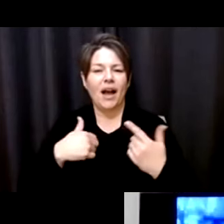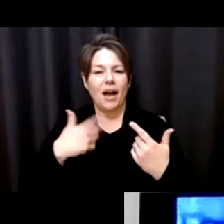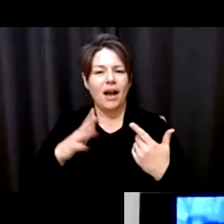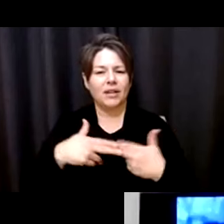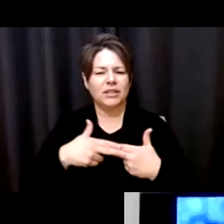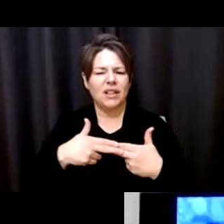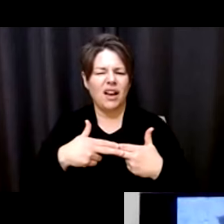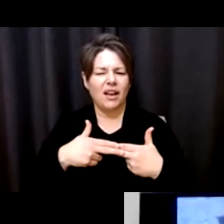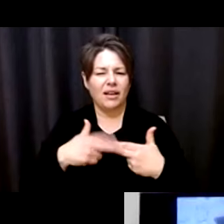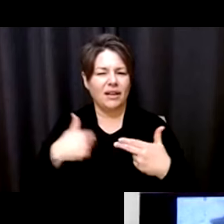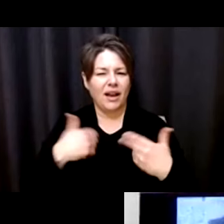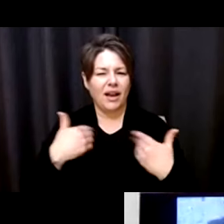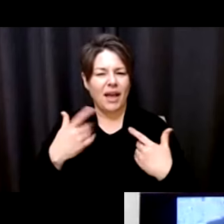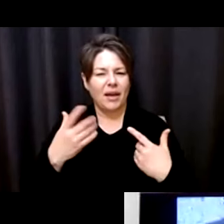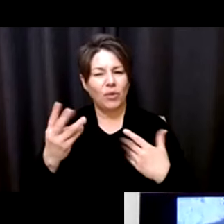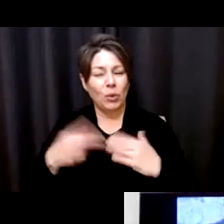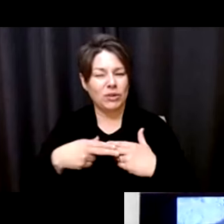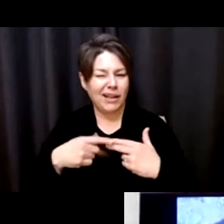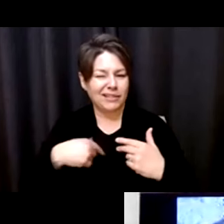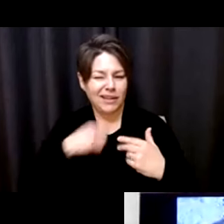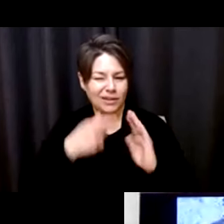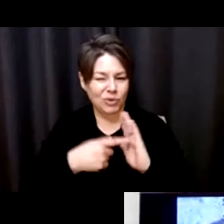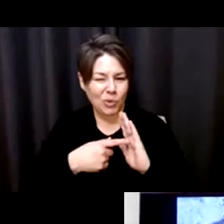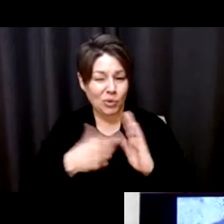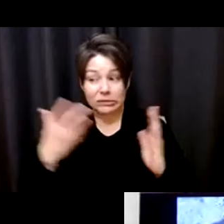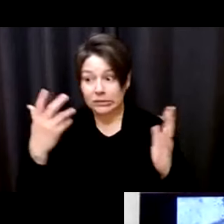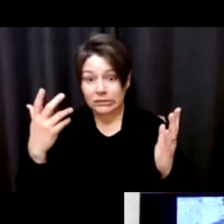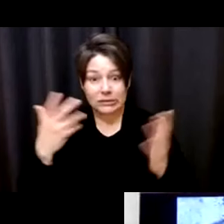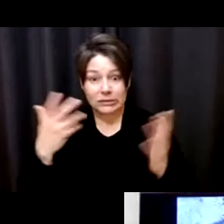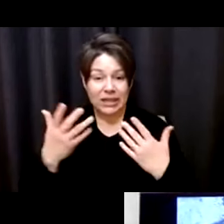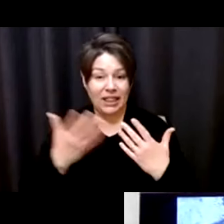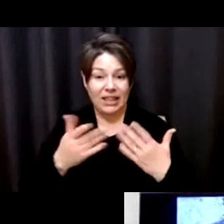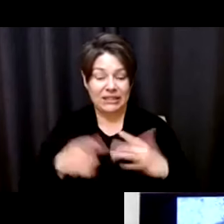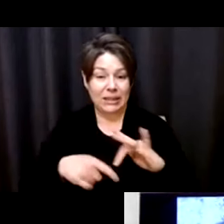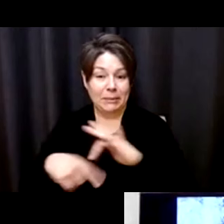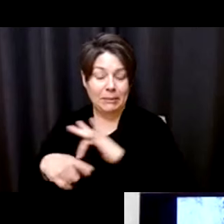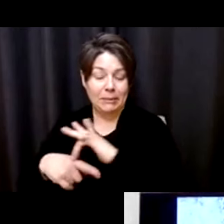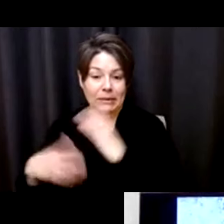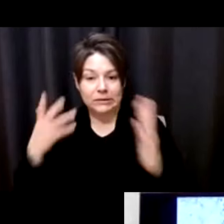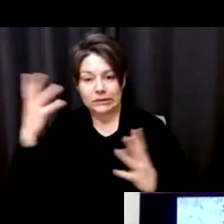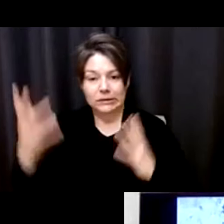few slides didn't get shown. Somehow things skipped. But